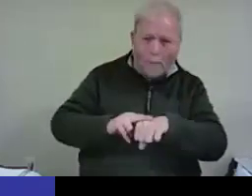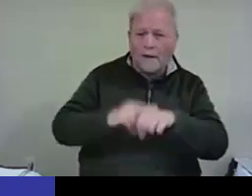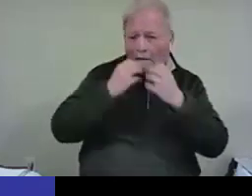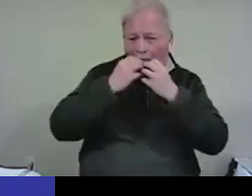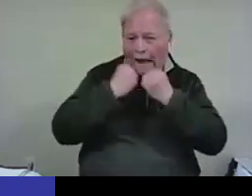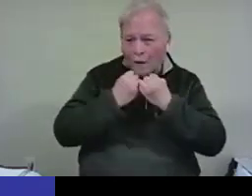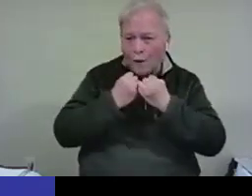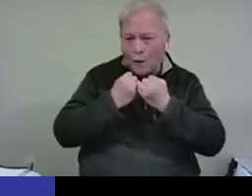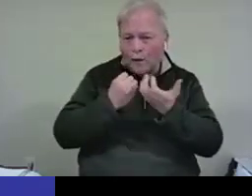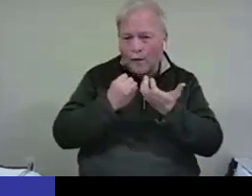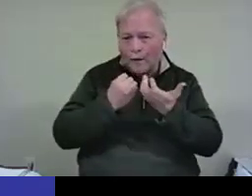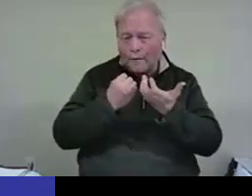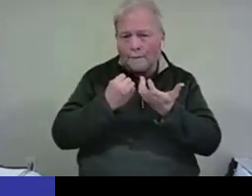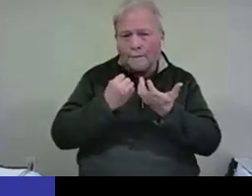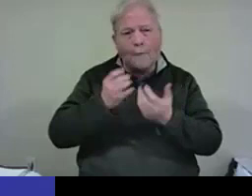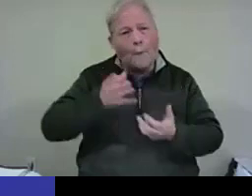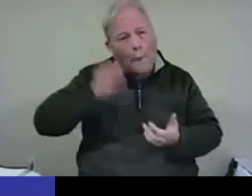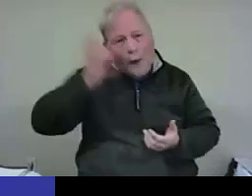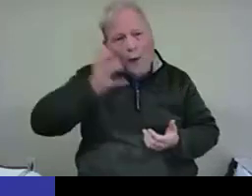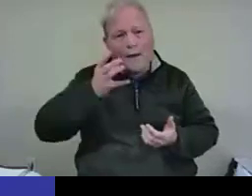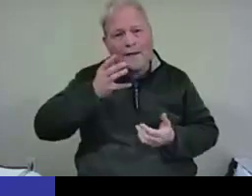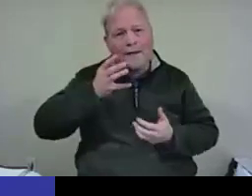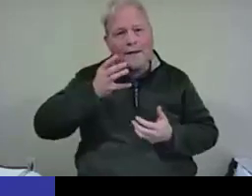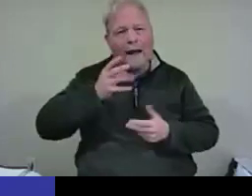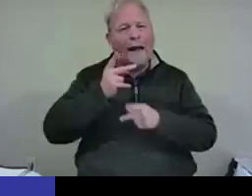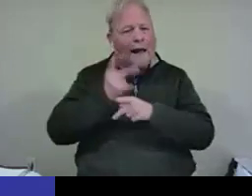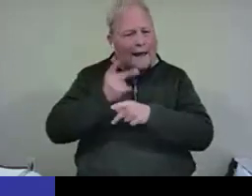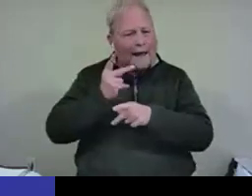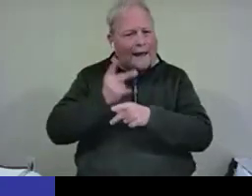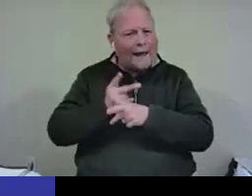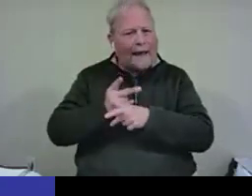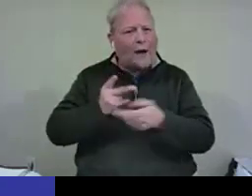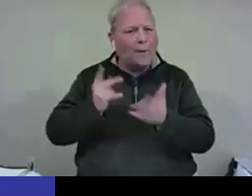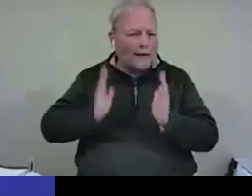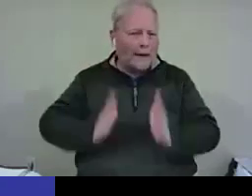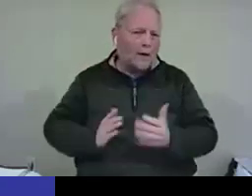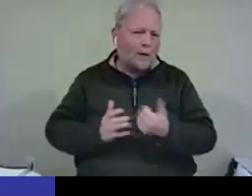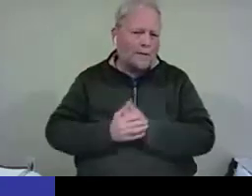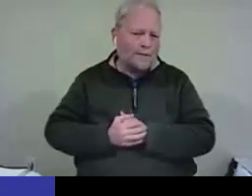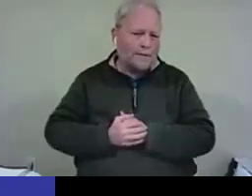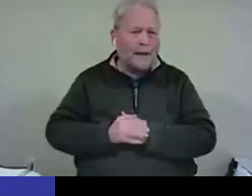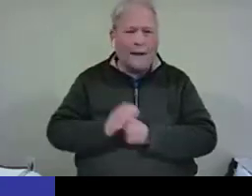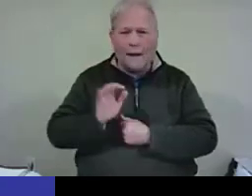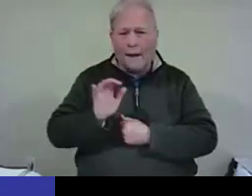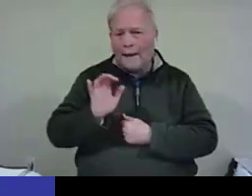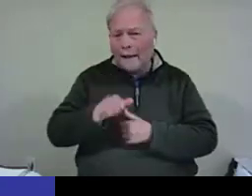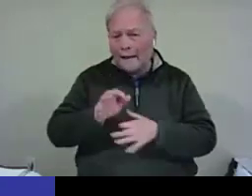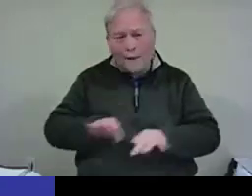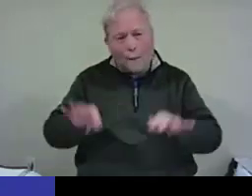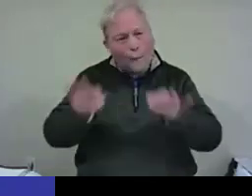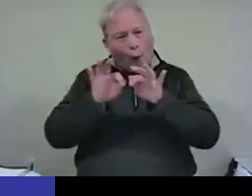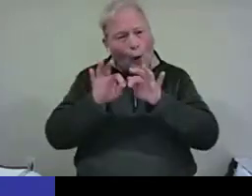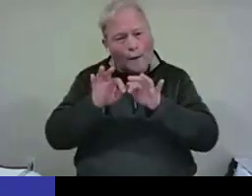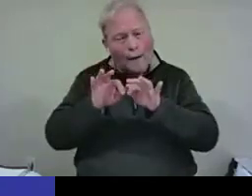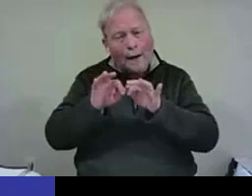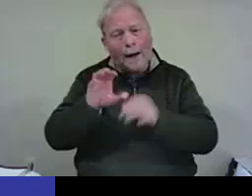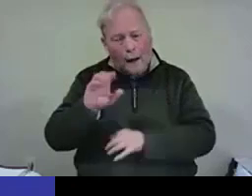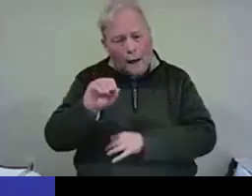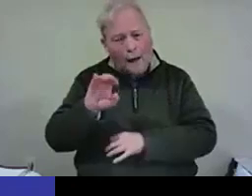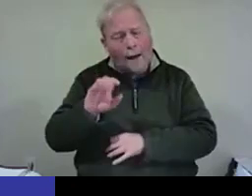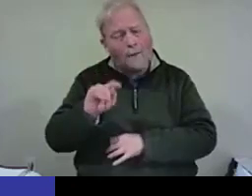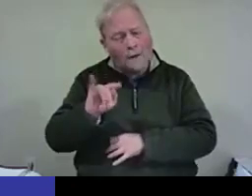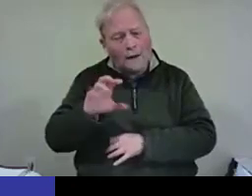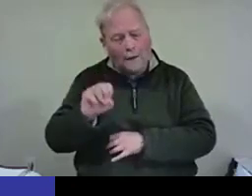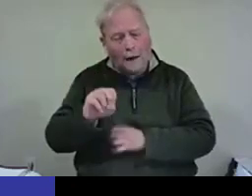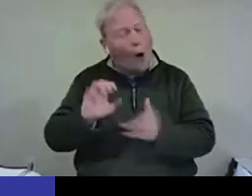So it's really important. So it's the most subjective data collection method. So conducting an interview, it's full of opportunities for biases